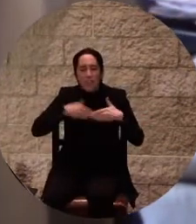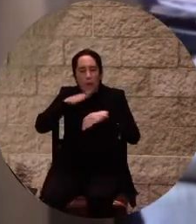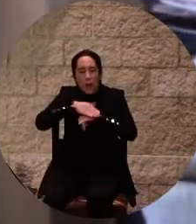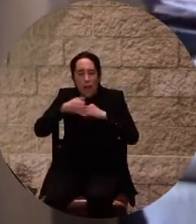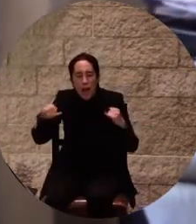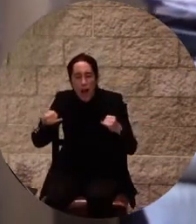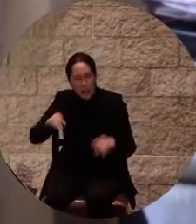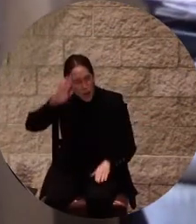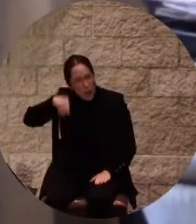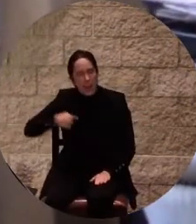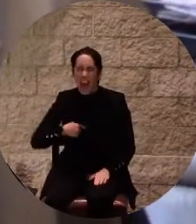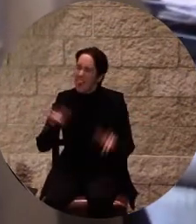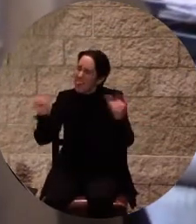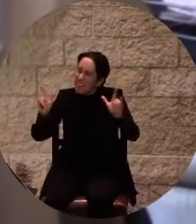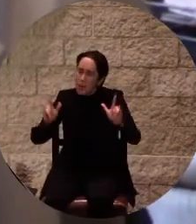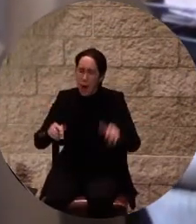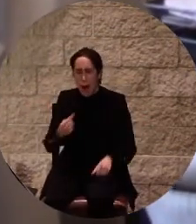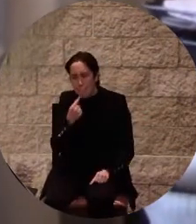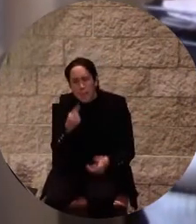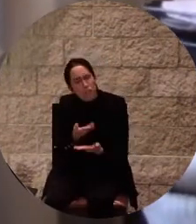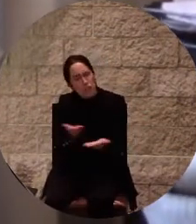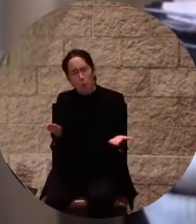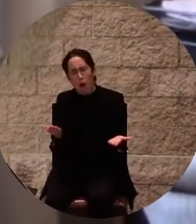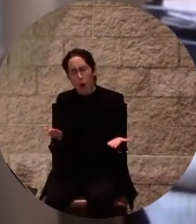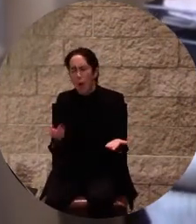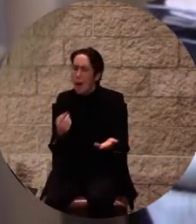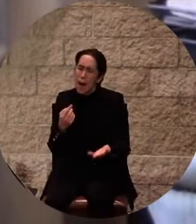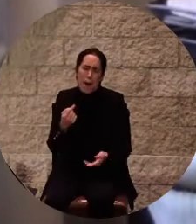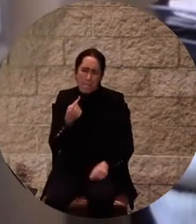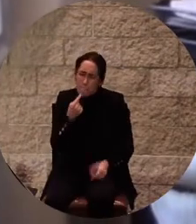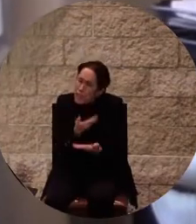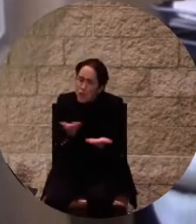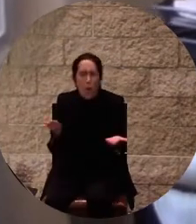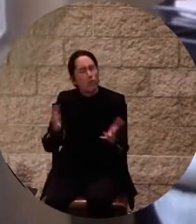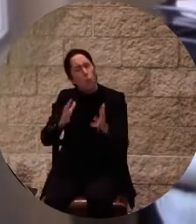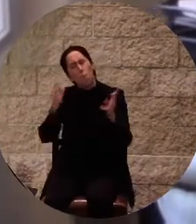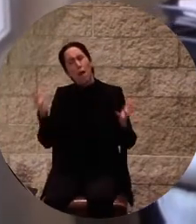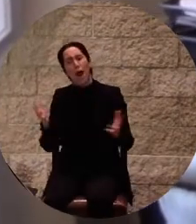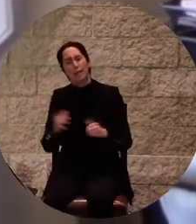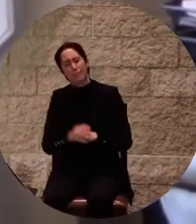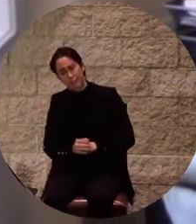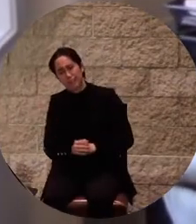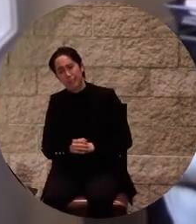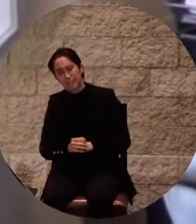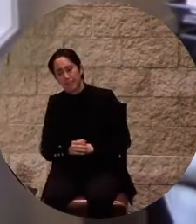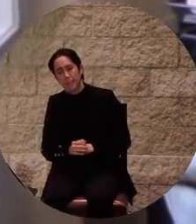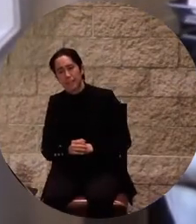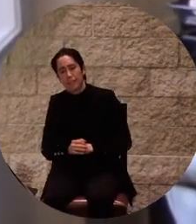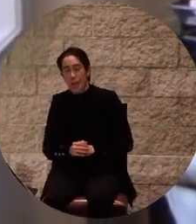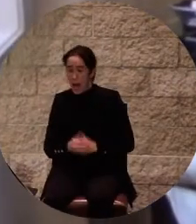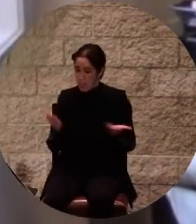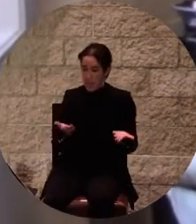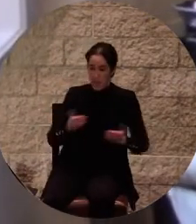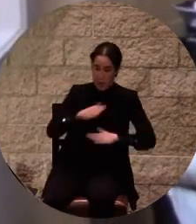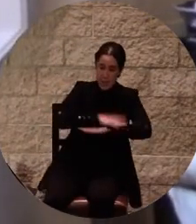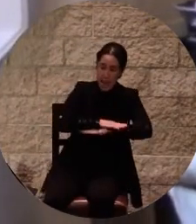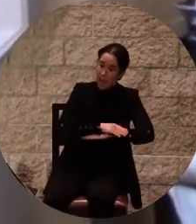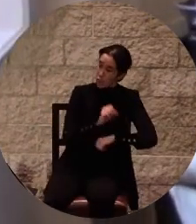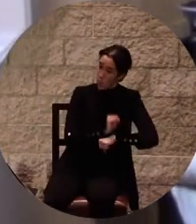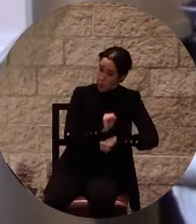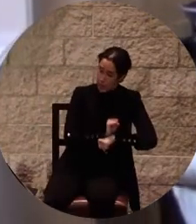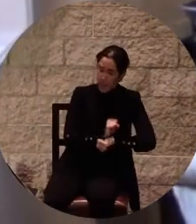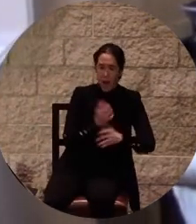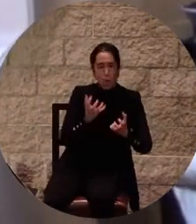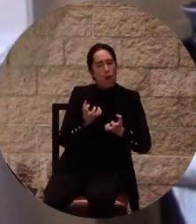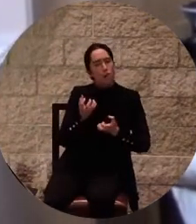love you and I miss you. I miss you so much. I miss you. And I'm here at my desk doing some work. And I want to just say I